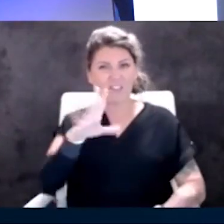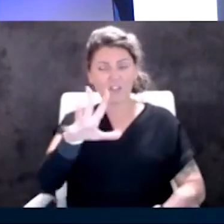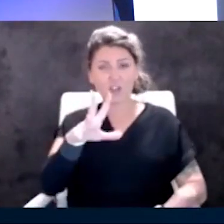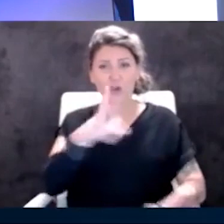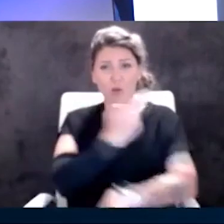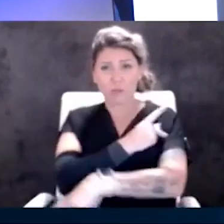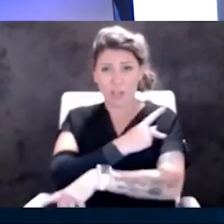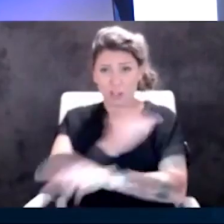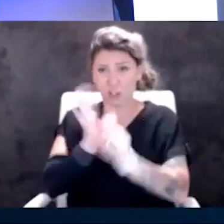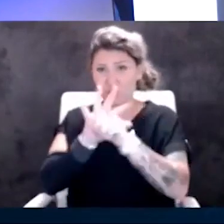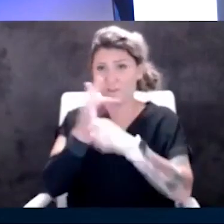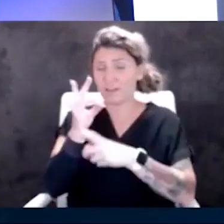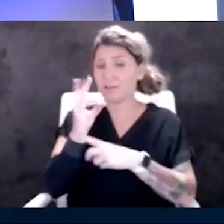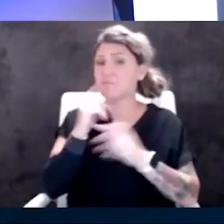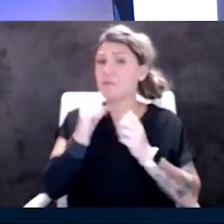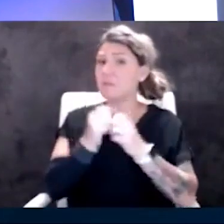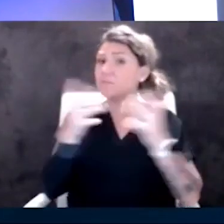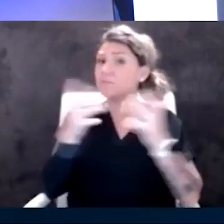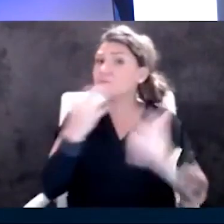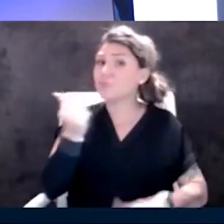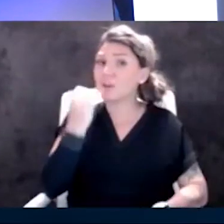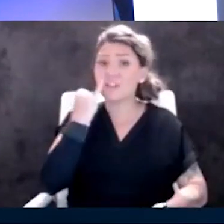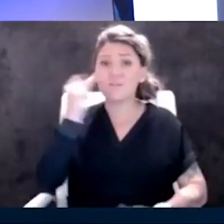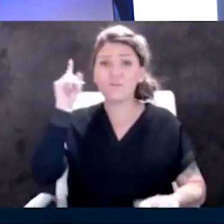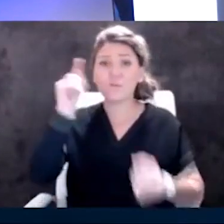much better would it be if you could reduce that by 80%?